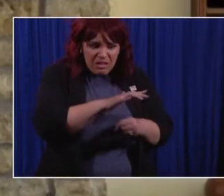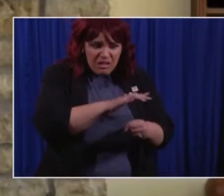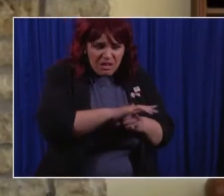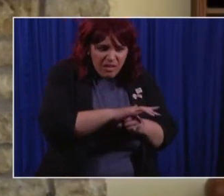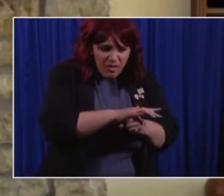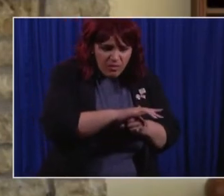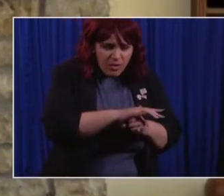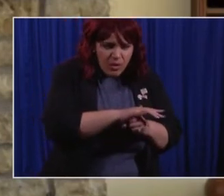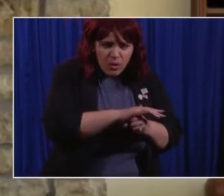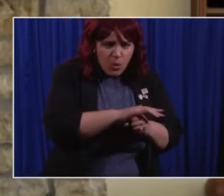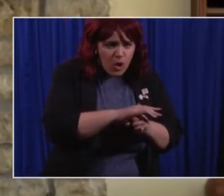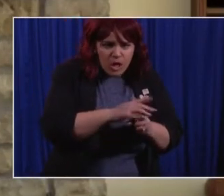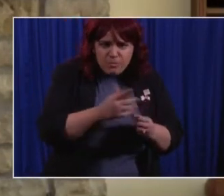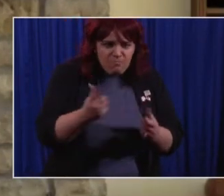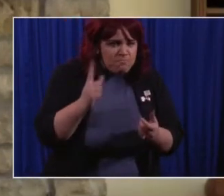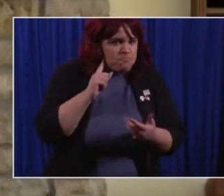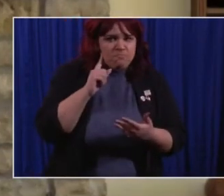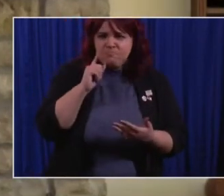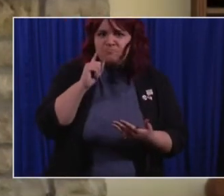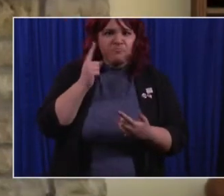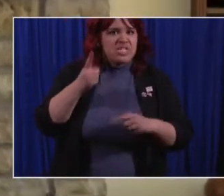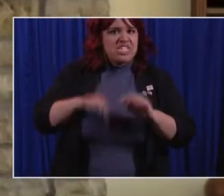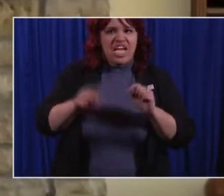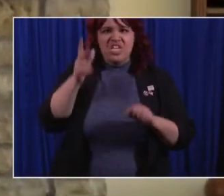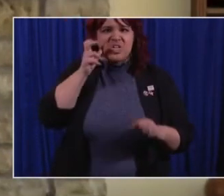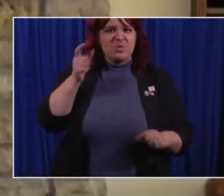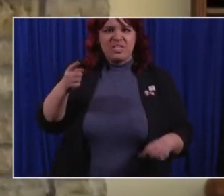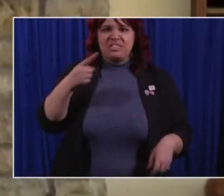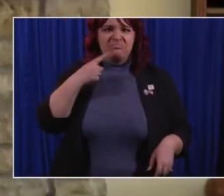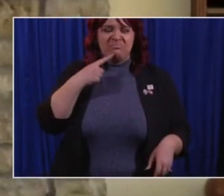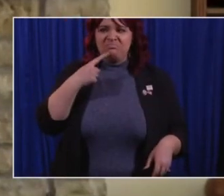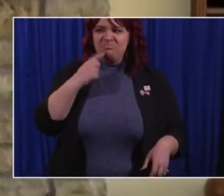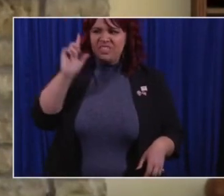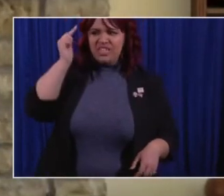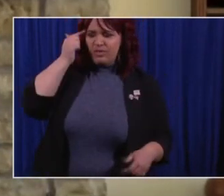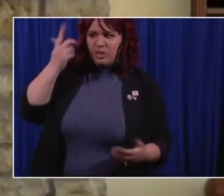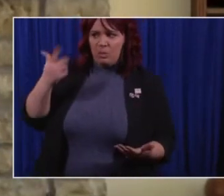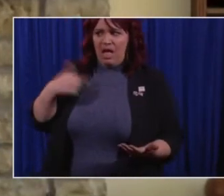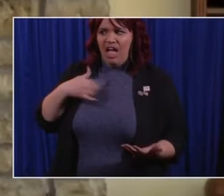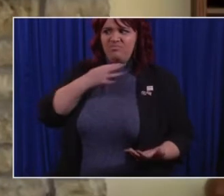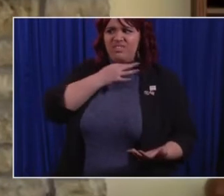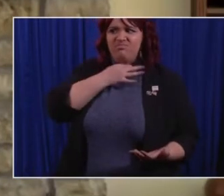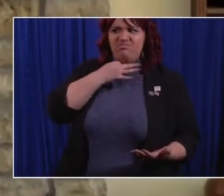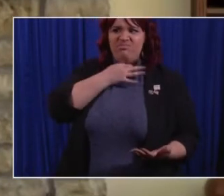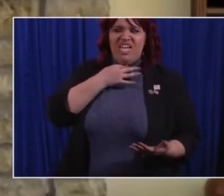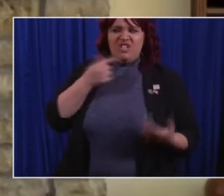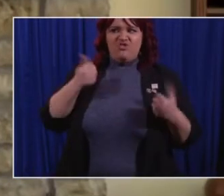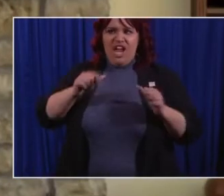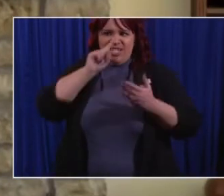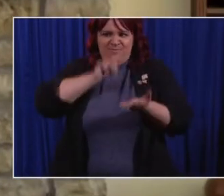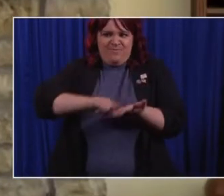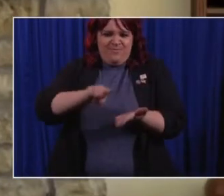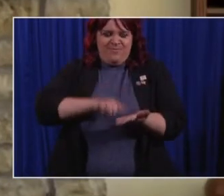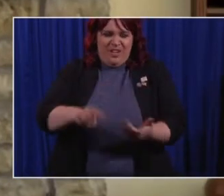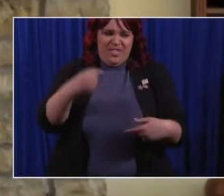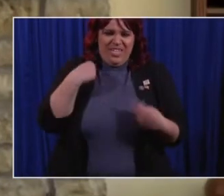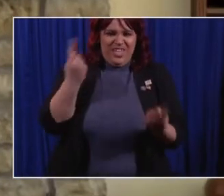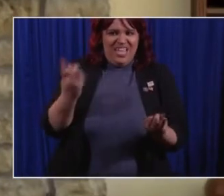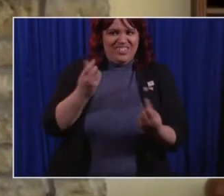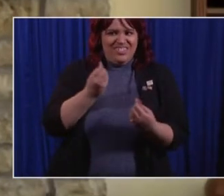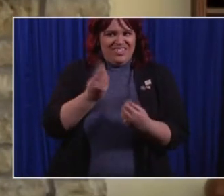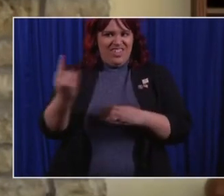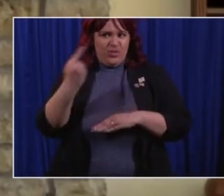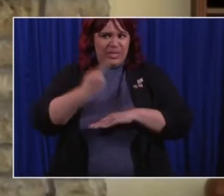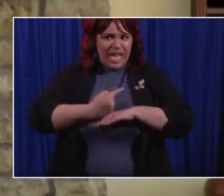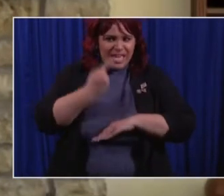want to get the vaccine? Well, that's the question I've asked a lot of people in the last several days. I watched that number,